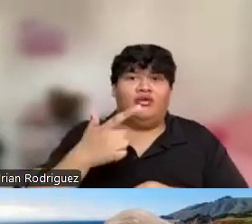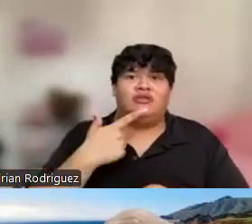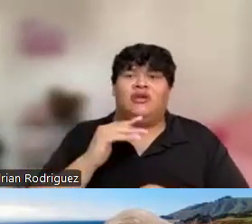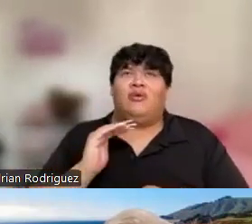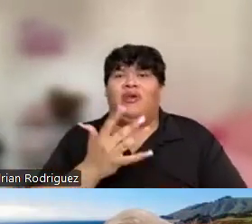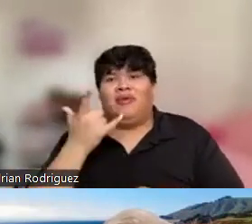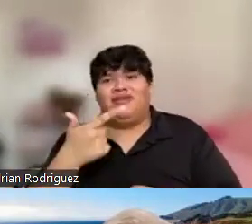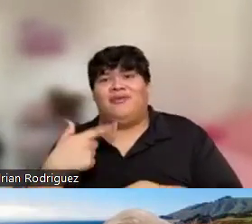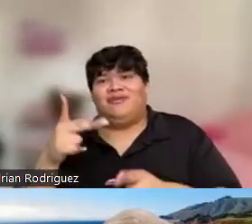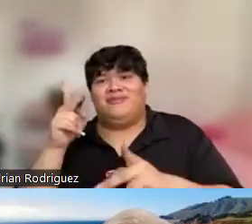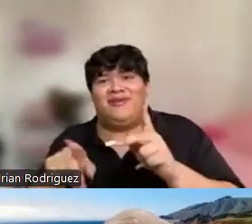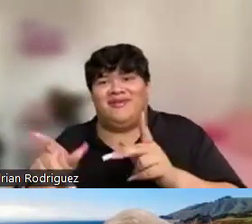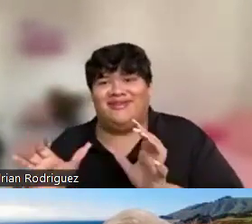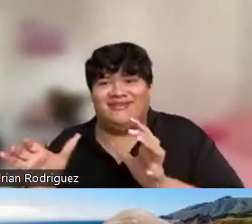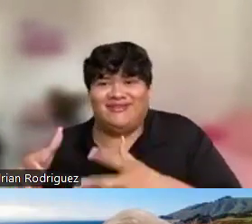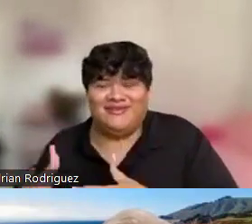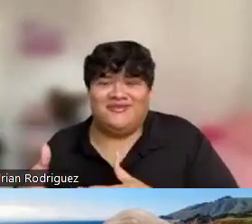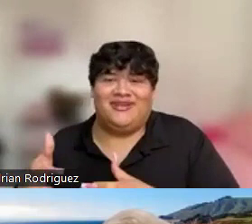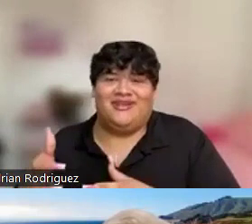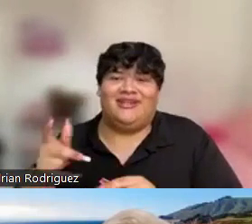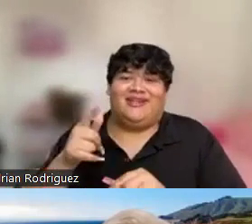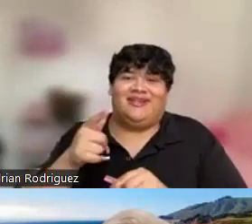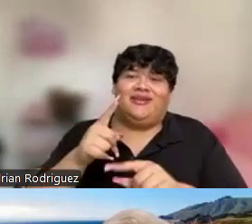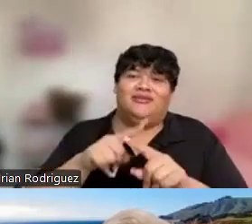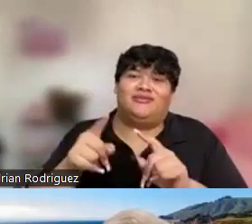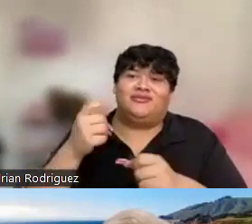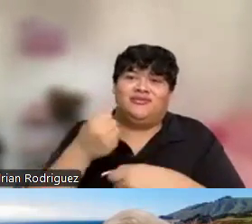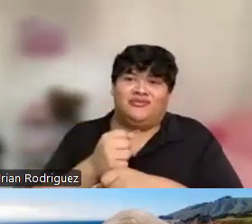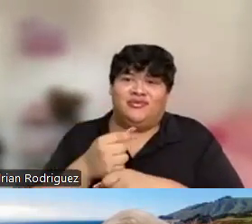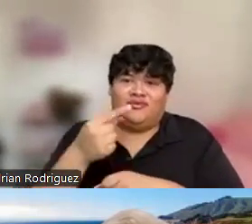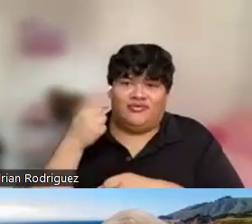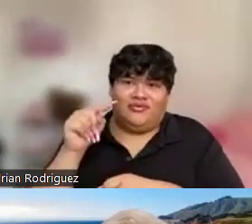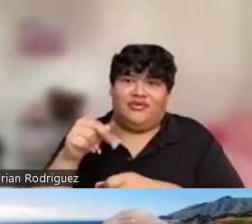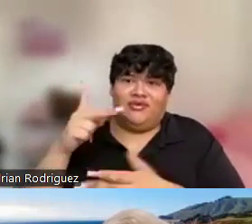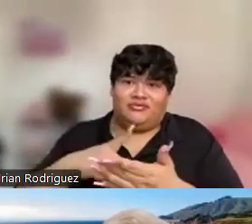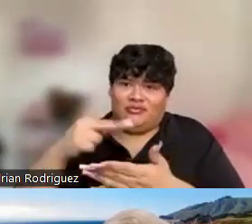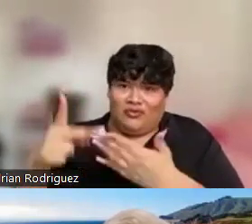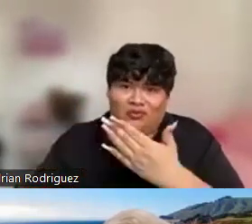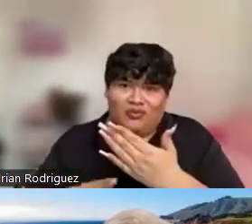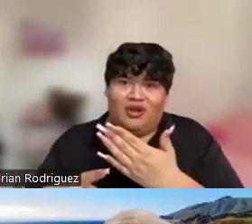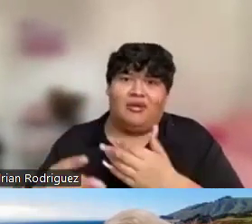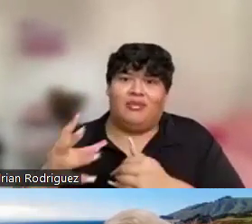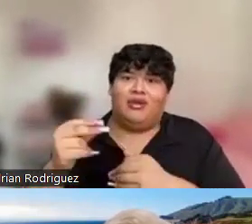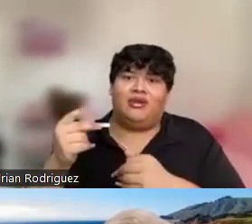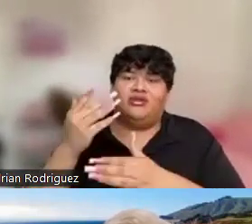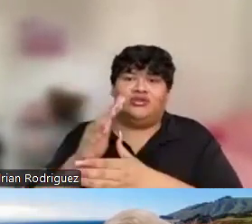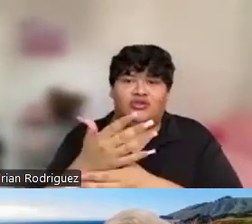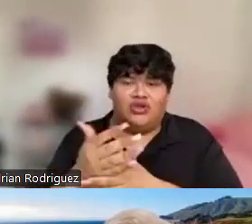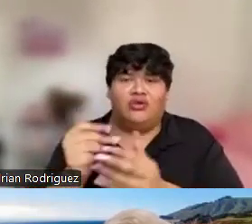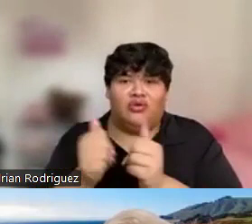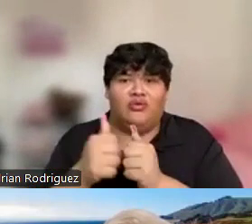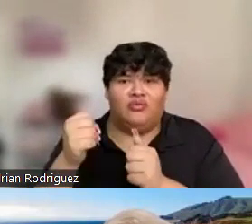this committee to develop these programs and then sharing them